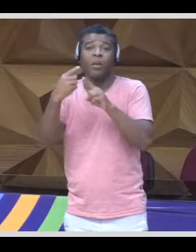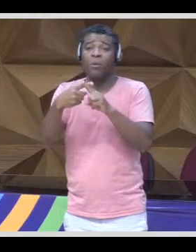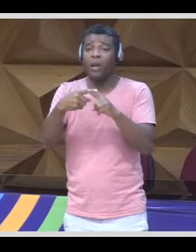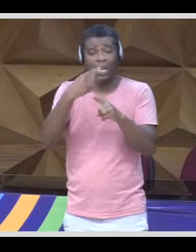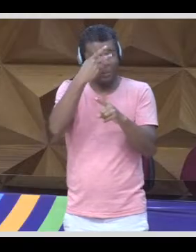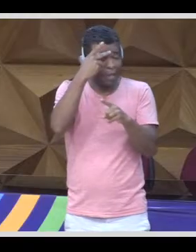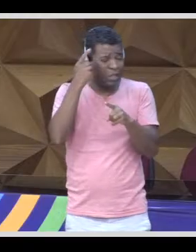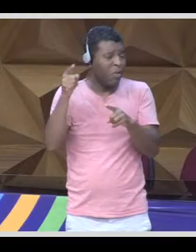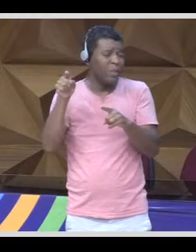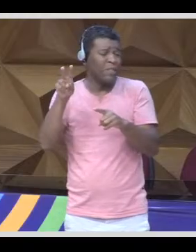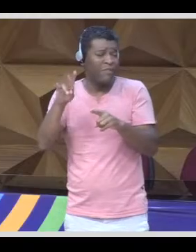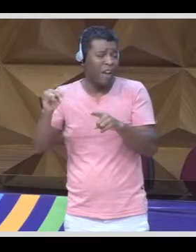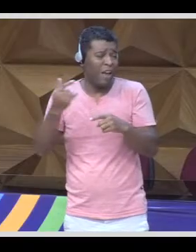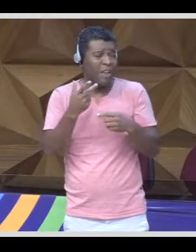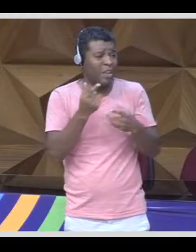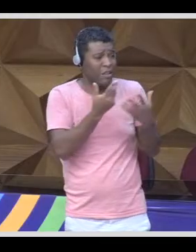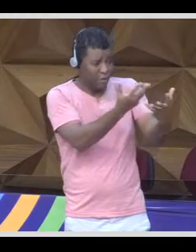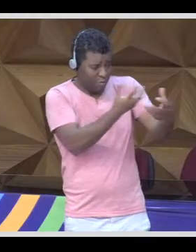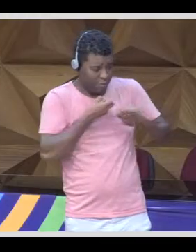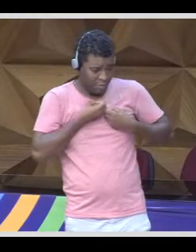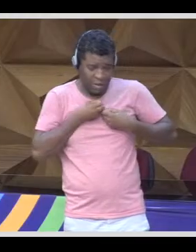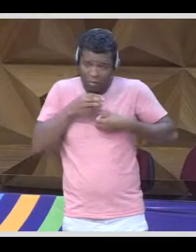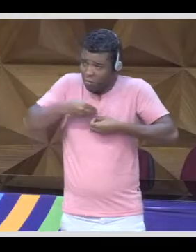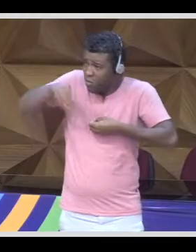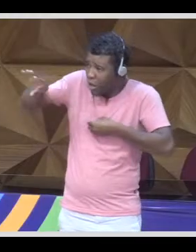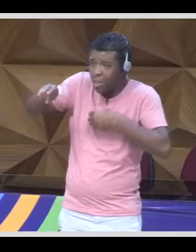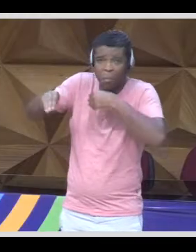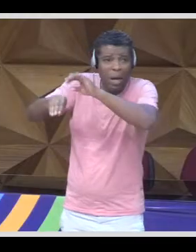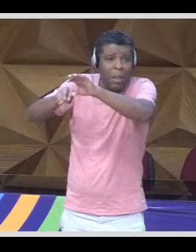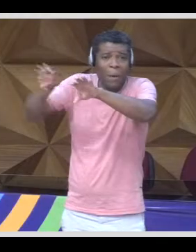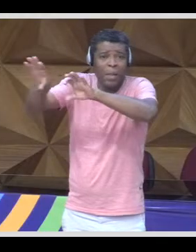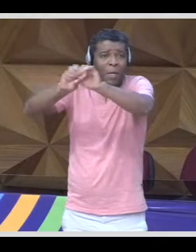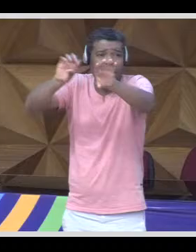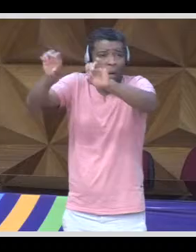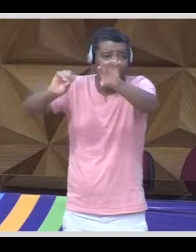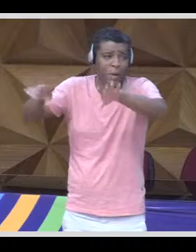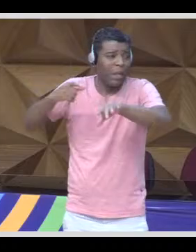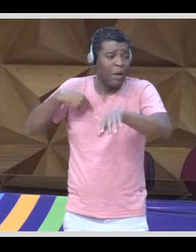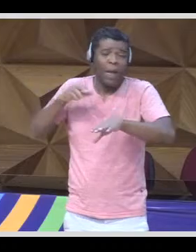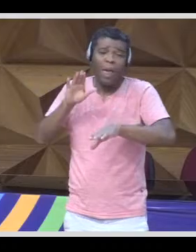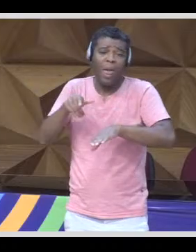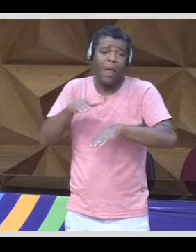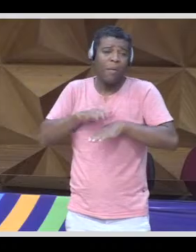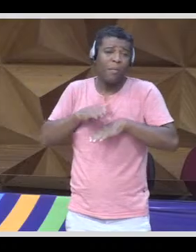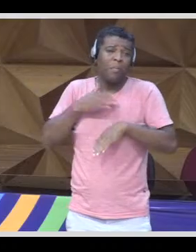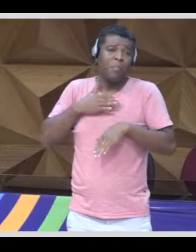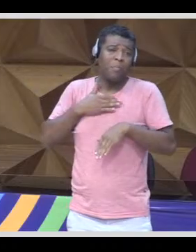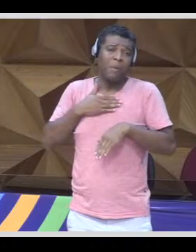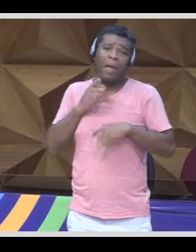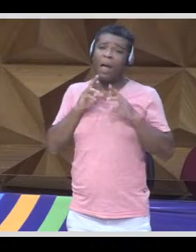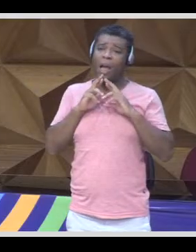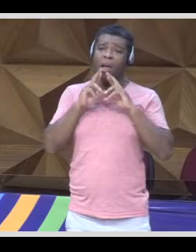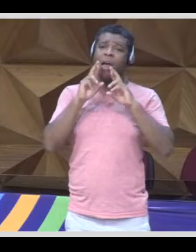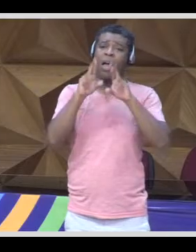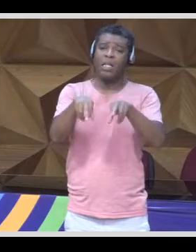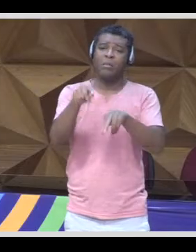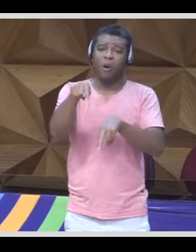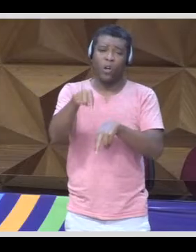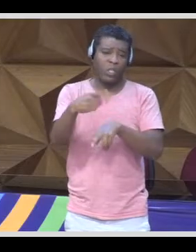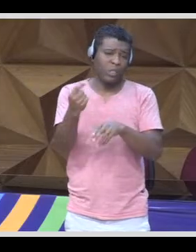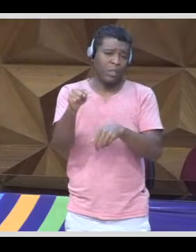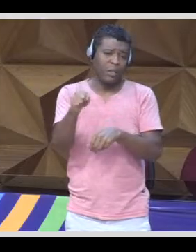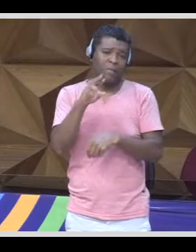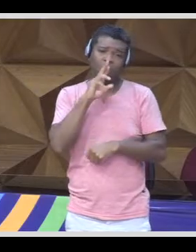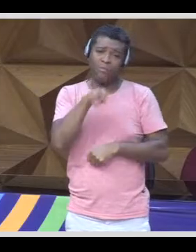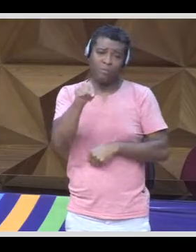So it's just my answer to this problem. I really don't think of any solution that it's only technical. But looking beyond